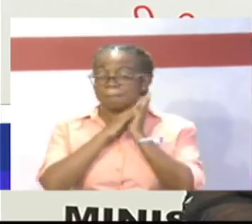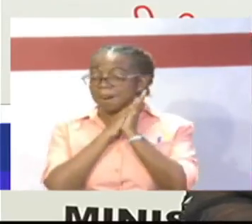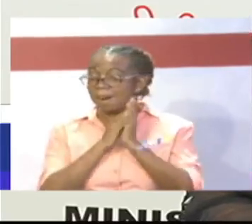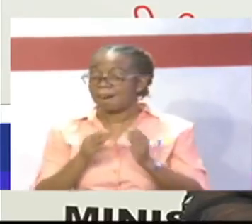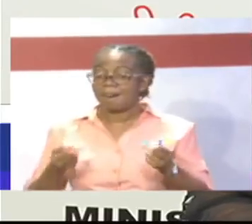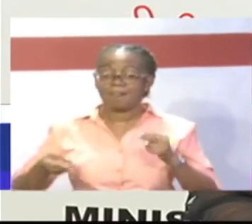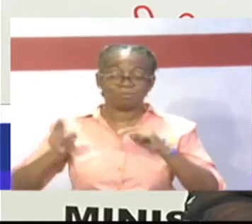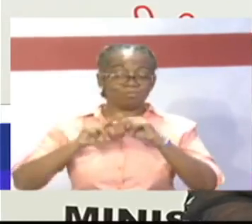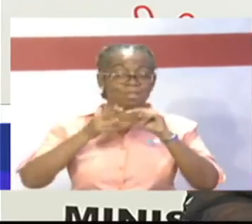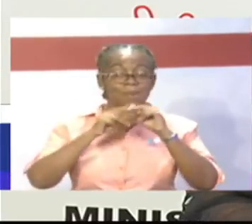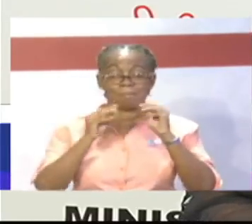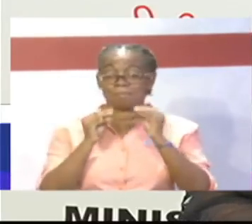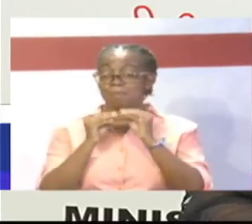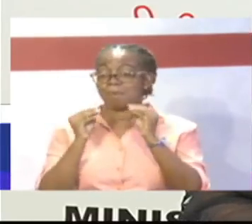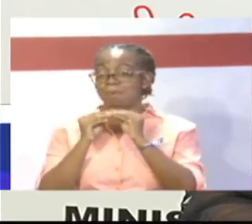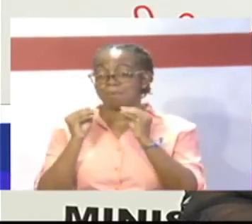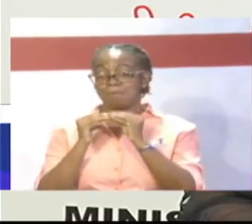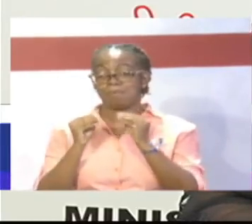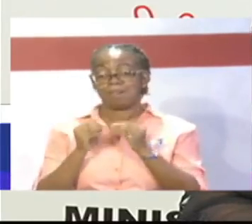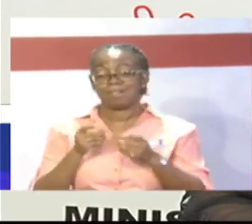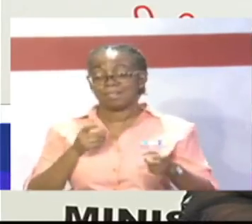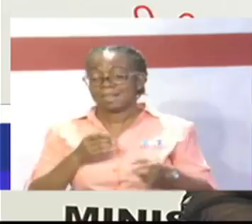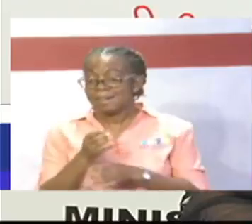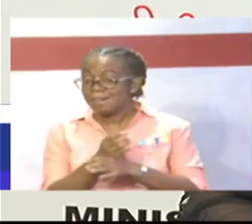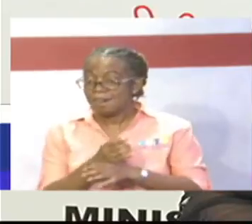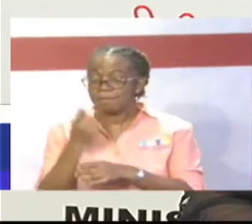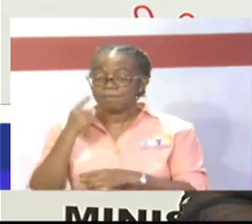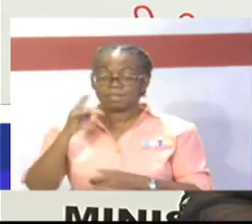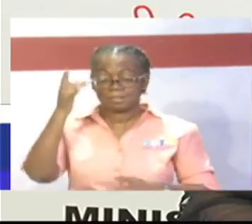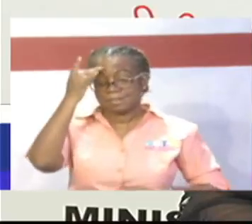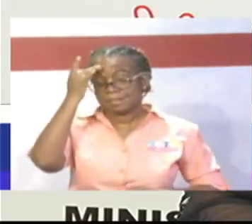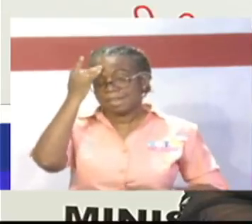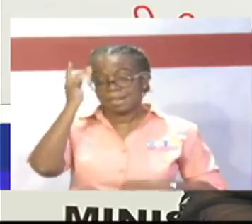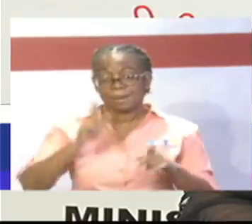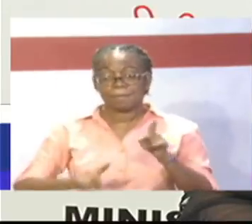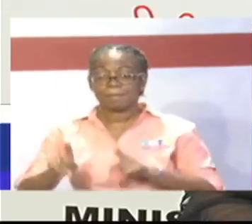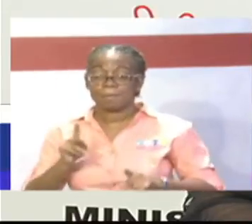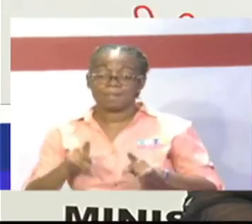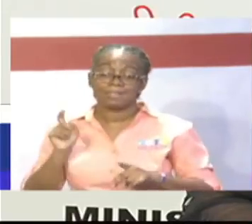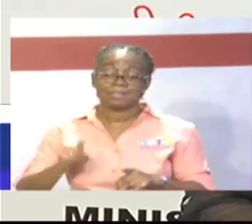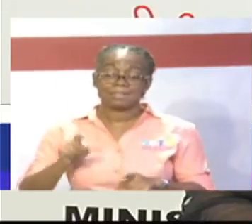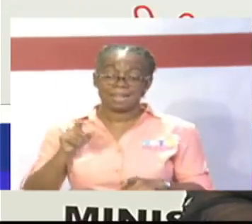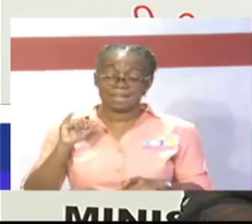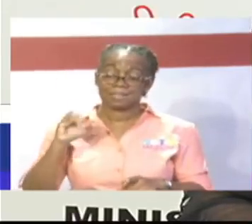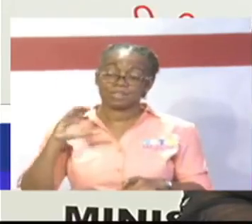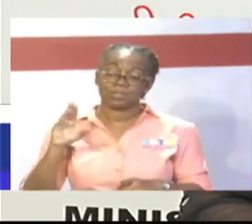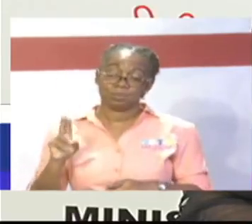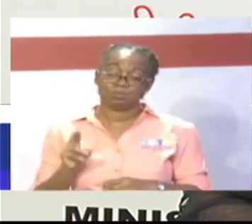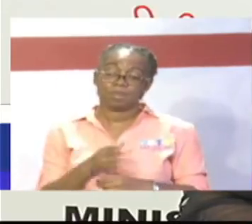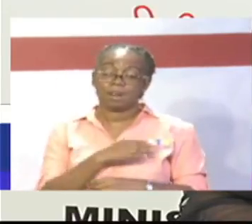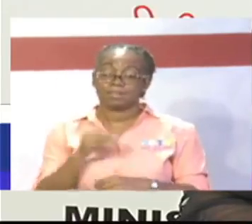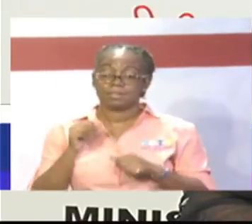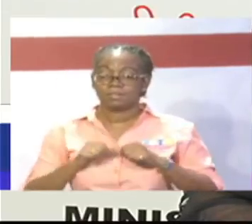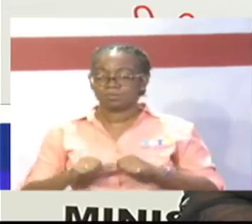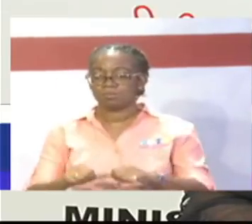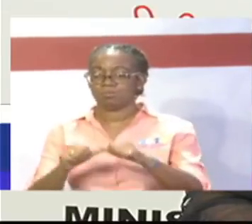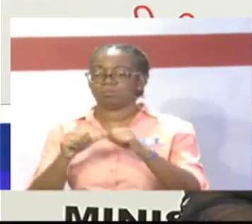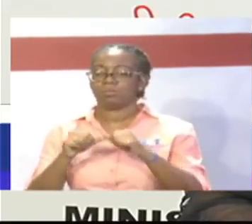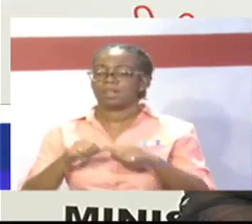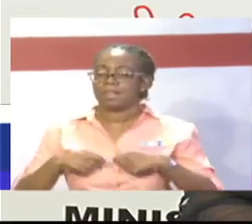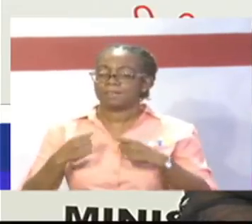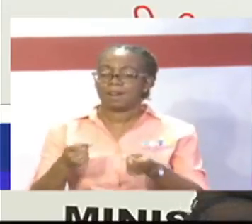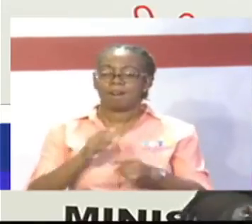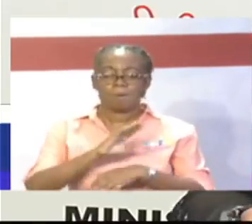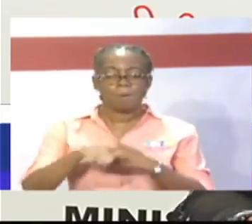the capacity to manage ICU patients at the accident and emergency departments, and we continue to give every patient